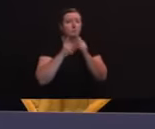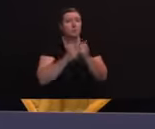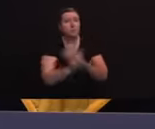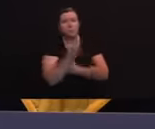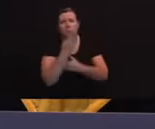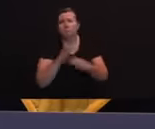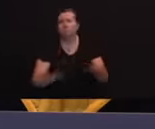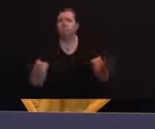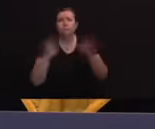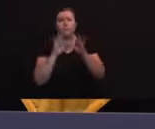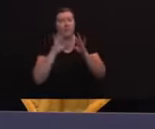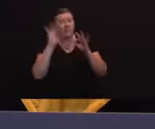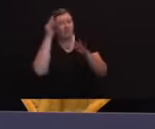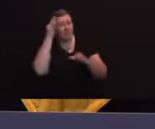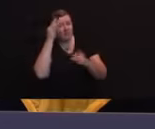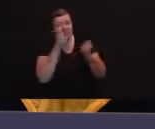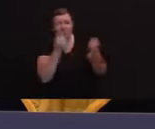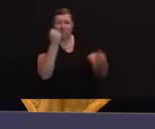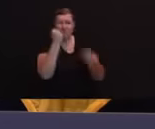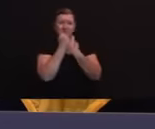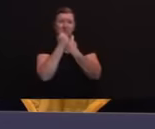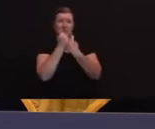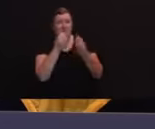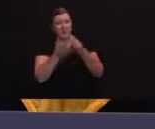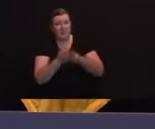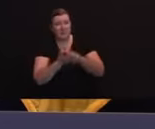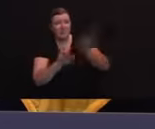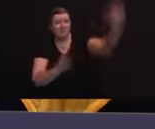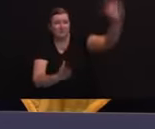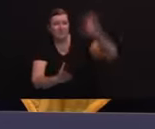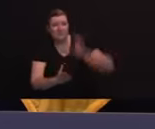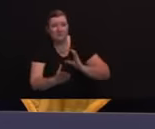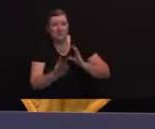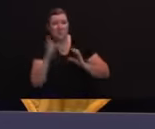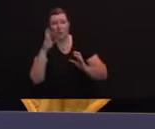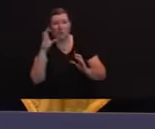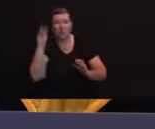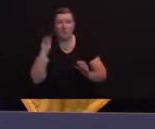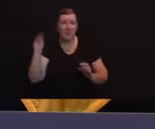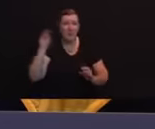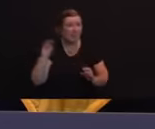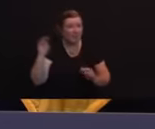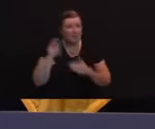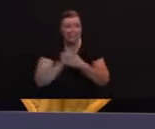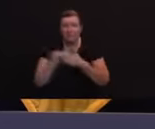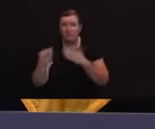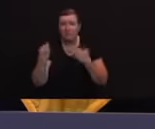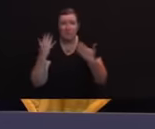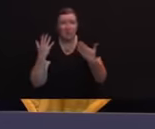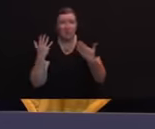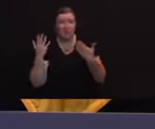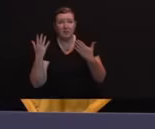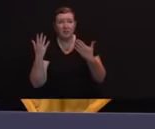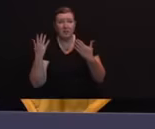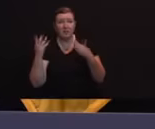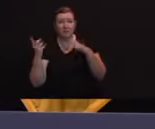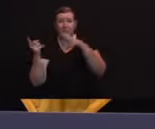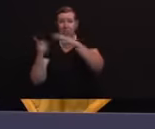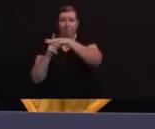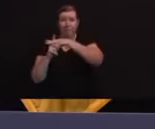money. I think there's 100-something million that's been designated, and I think it's we estimate an